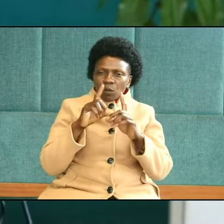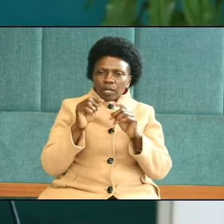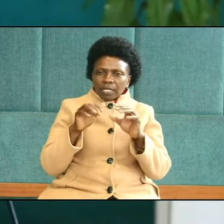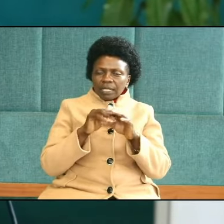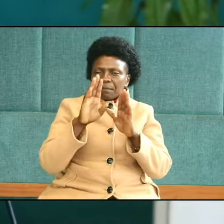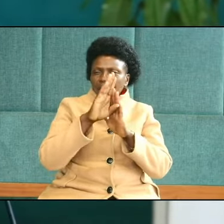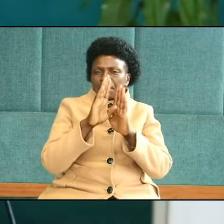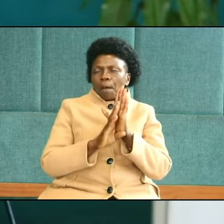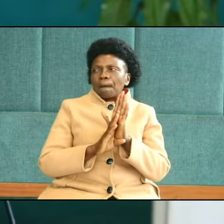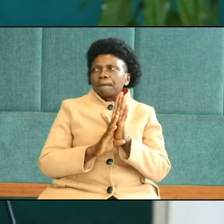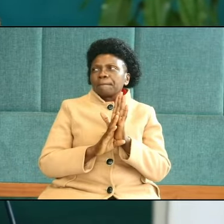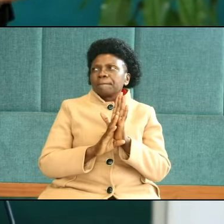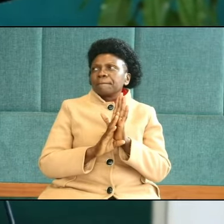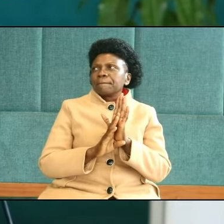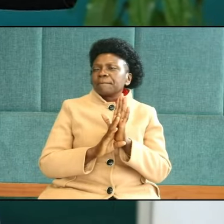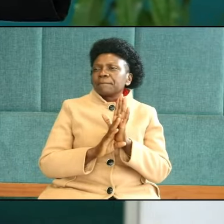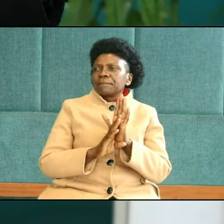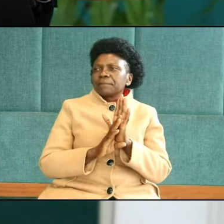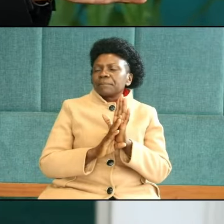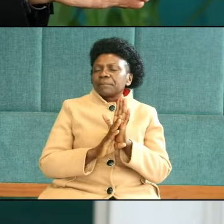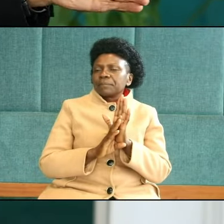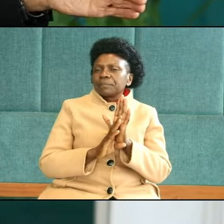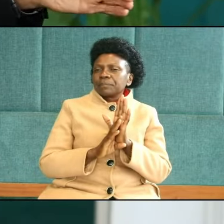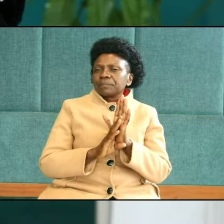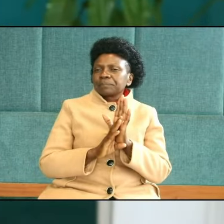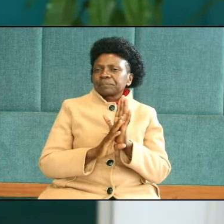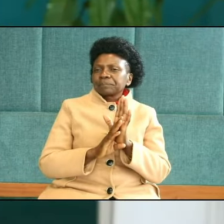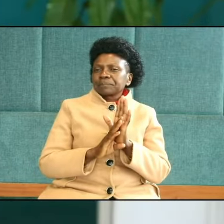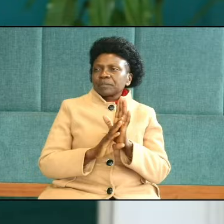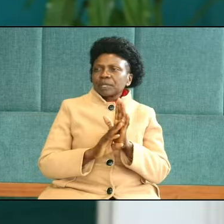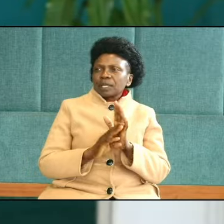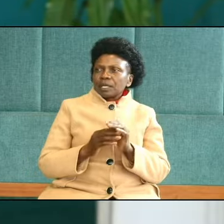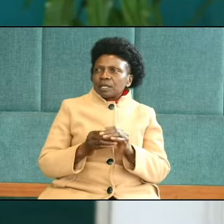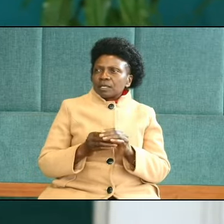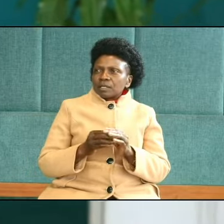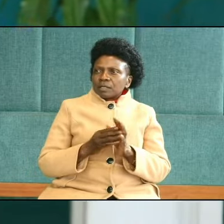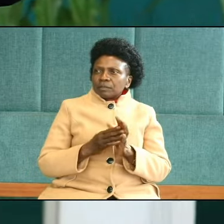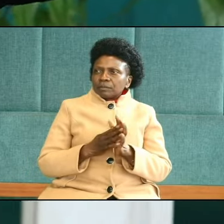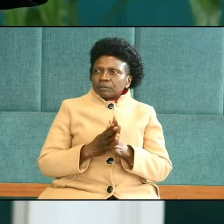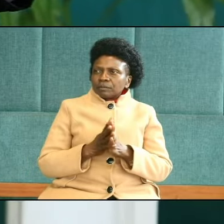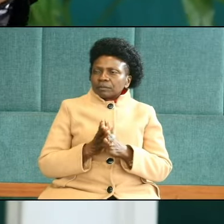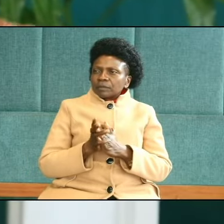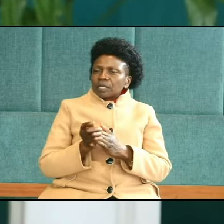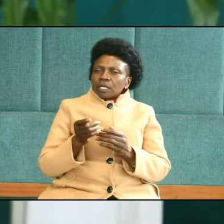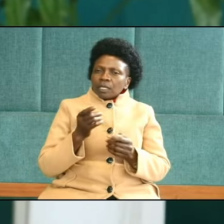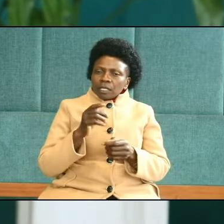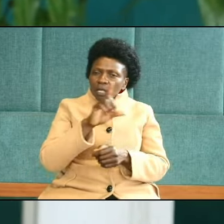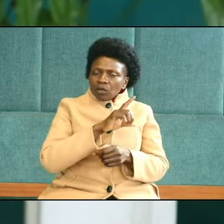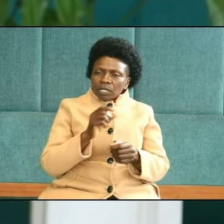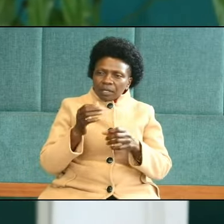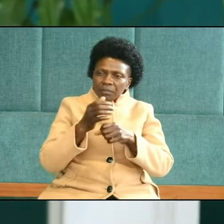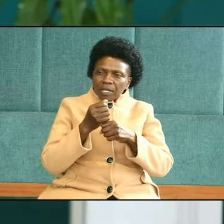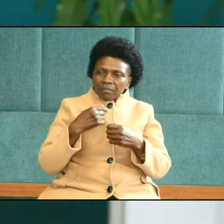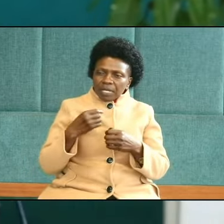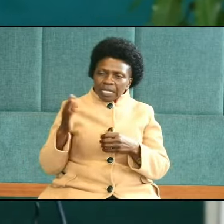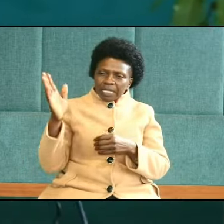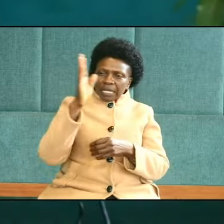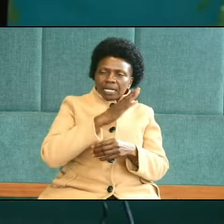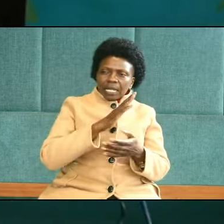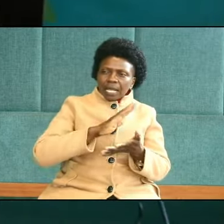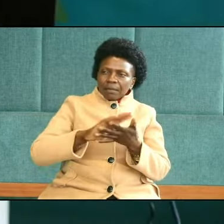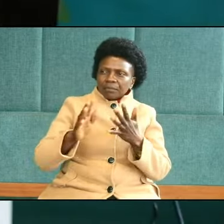You understand, right? The most ruthless statement. The mother-in-law says, I came back empty. Would you not think